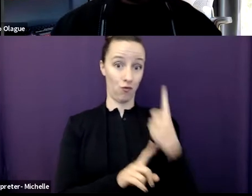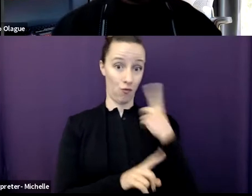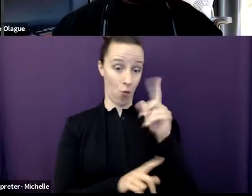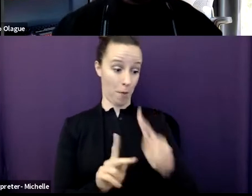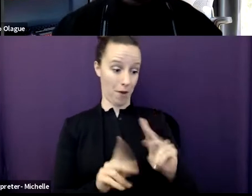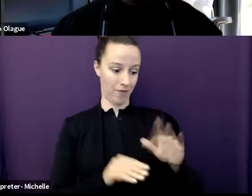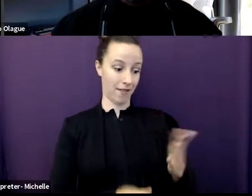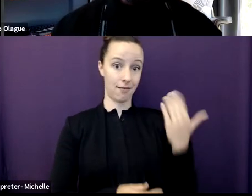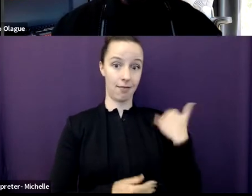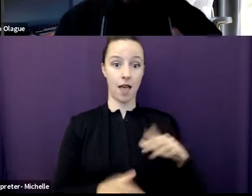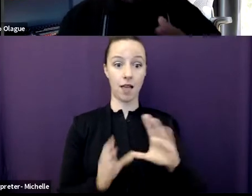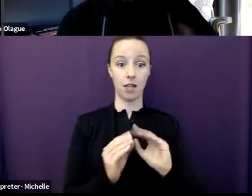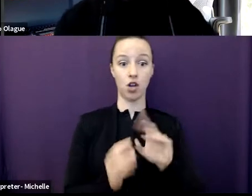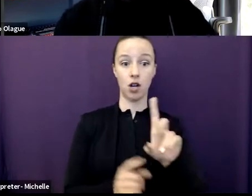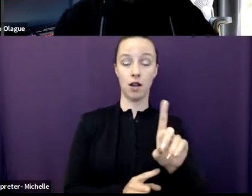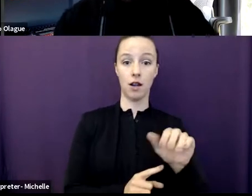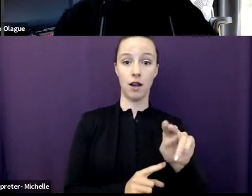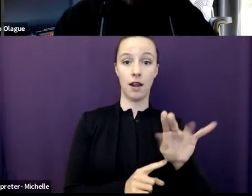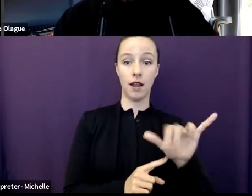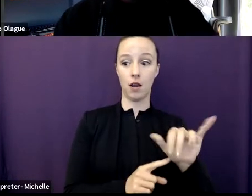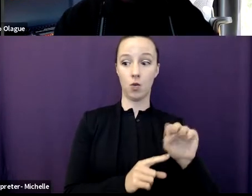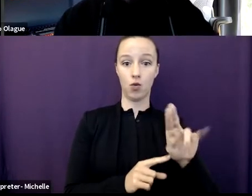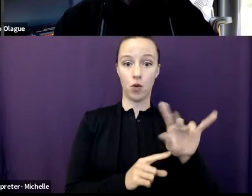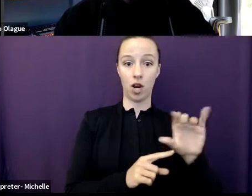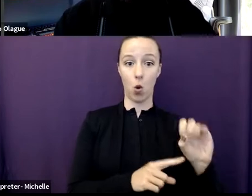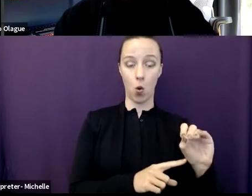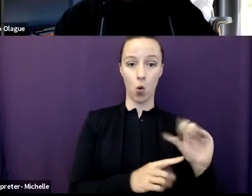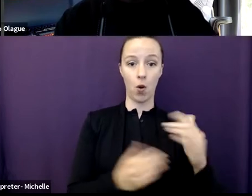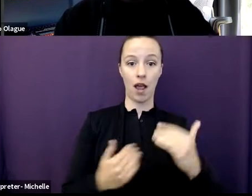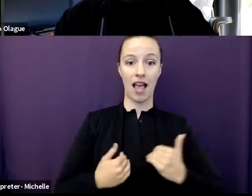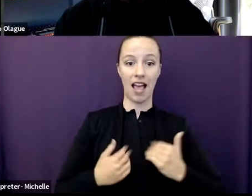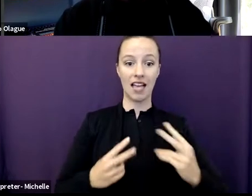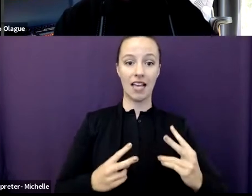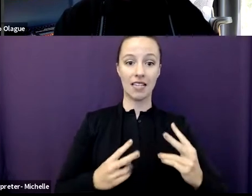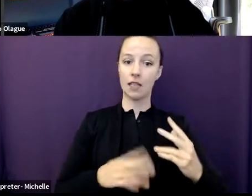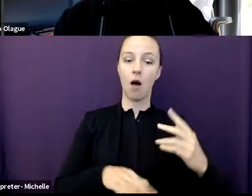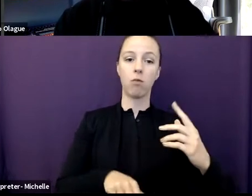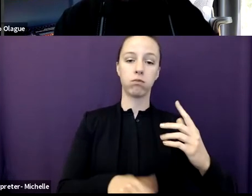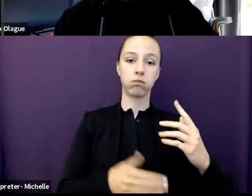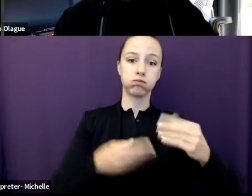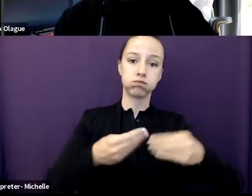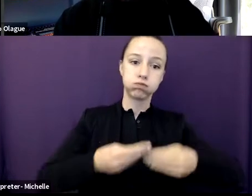Danny Murillo has a very, very extensive